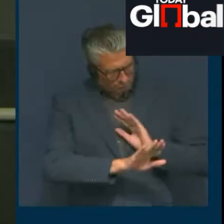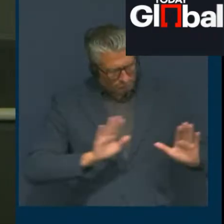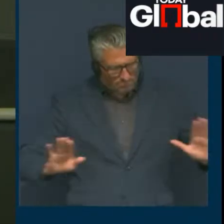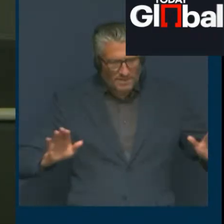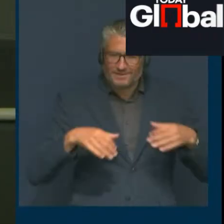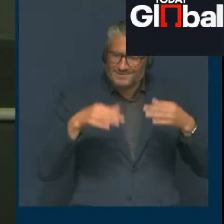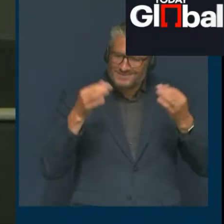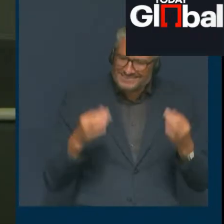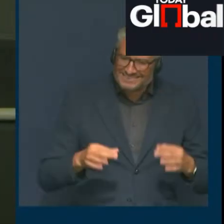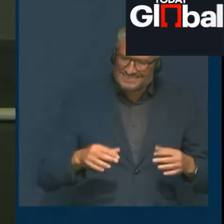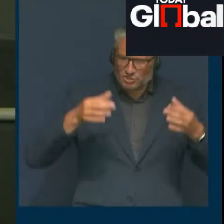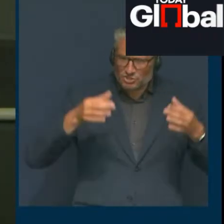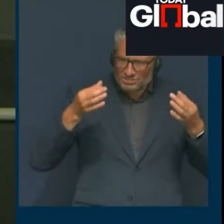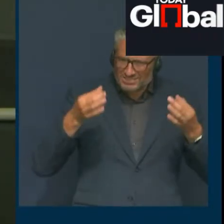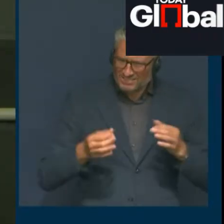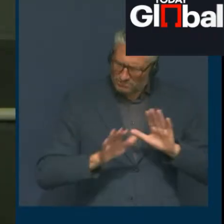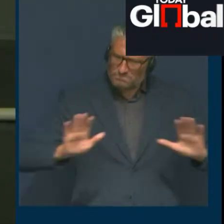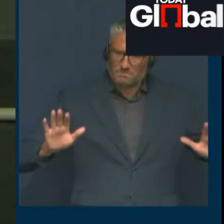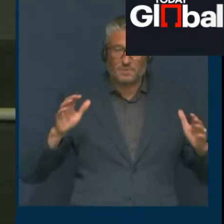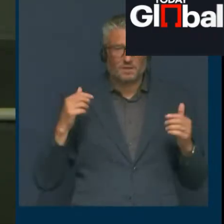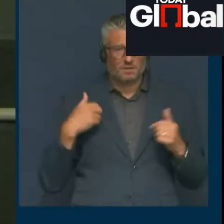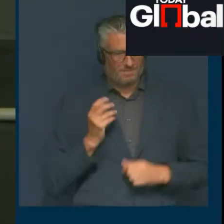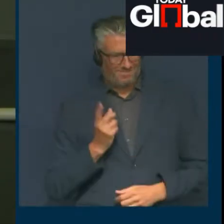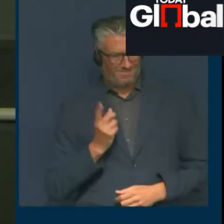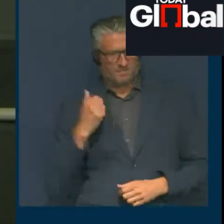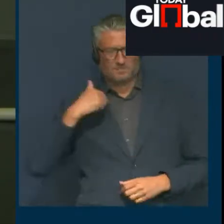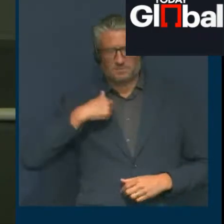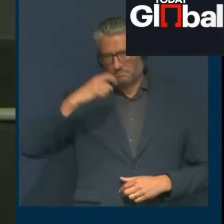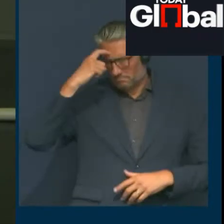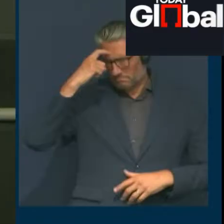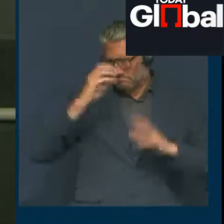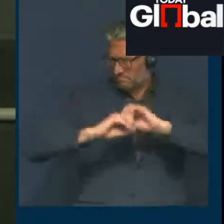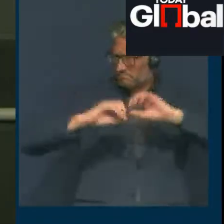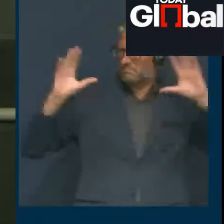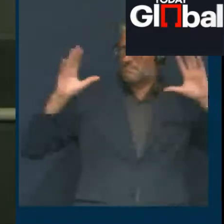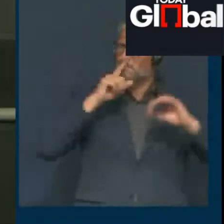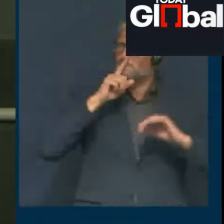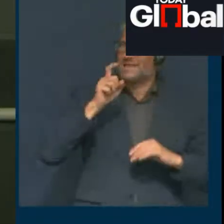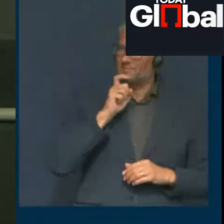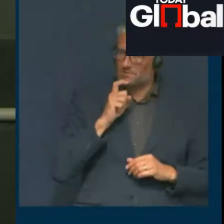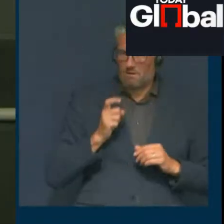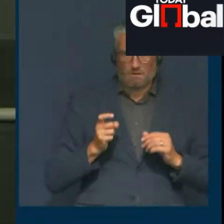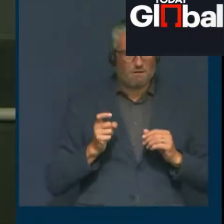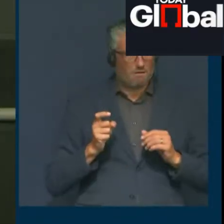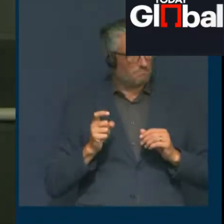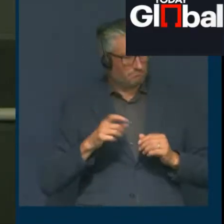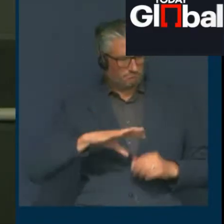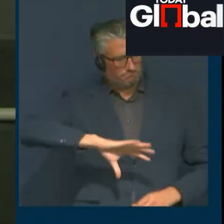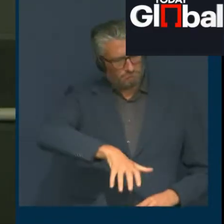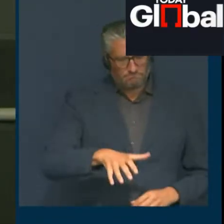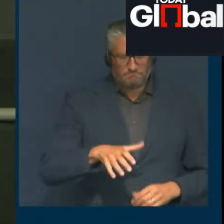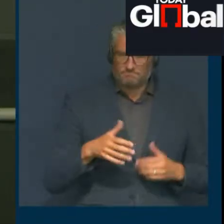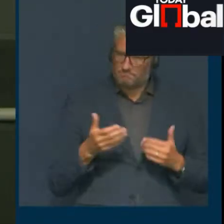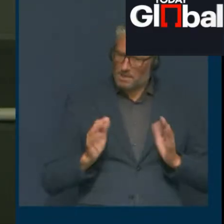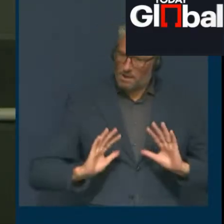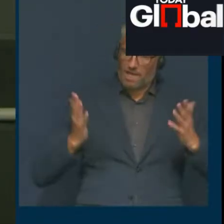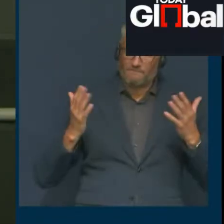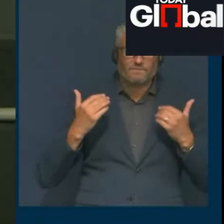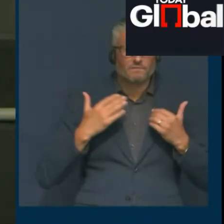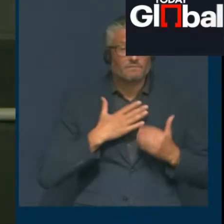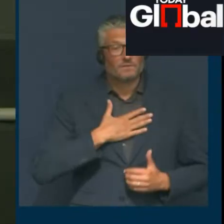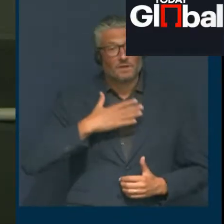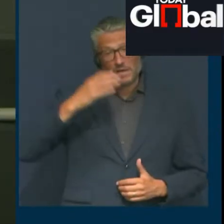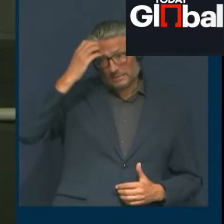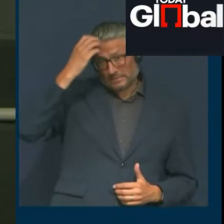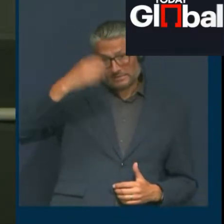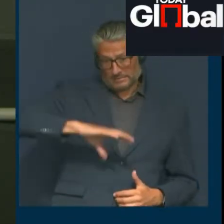forward to a frank, objective, and constructive dialogue with your distinguished committee. We have ensured that the delegation of the State of Qatar includes